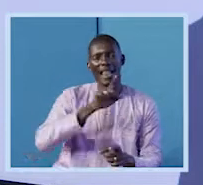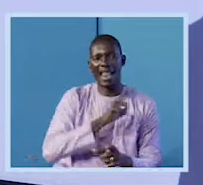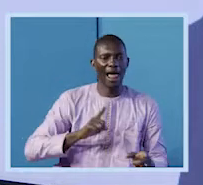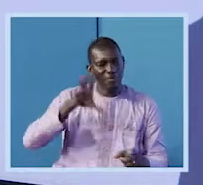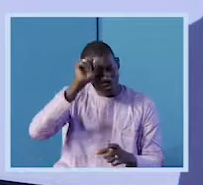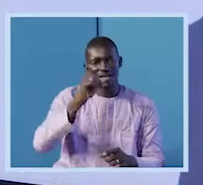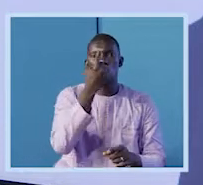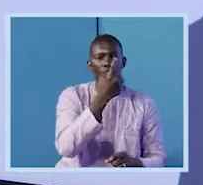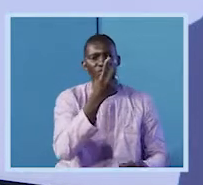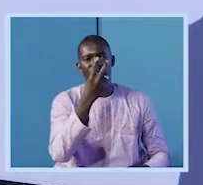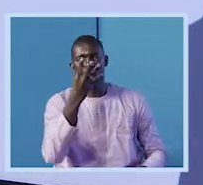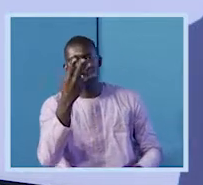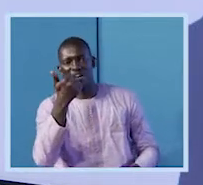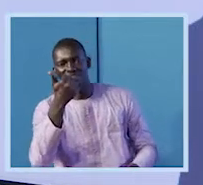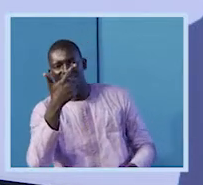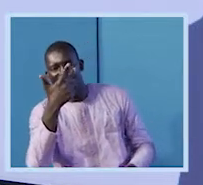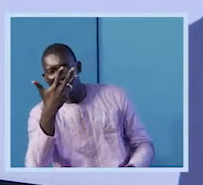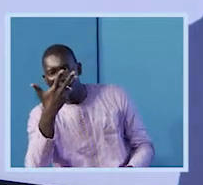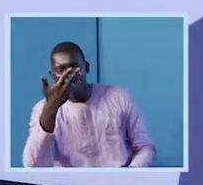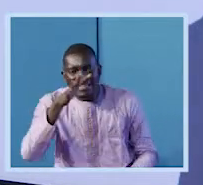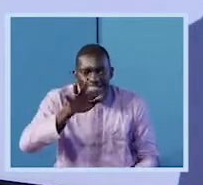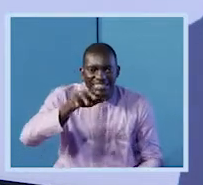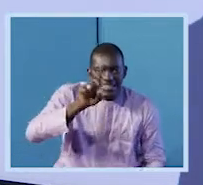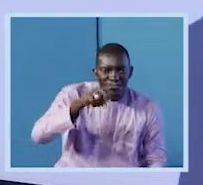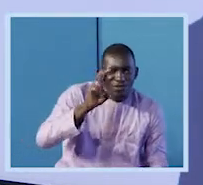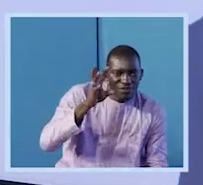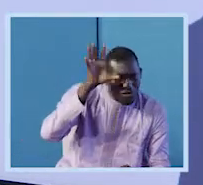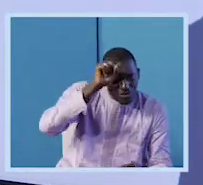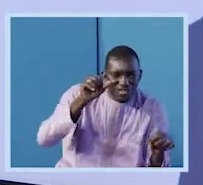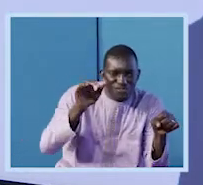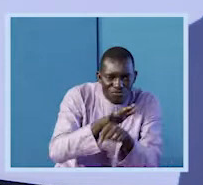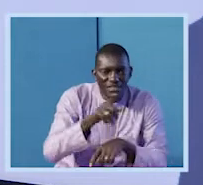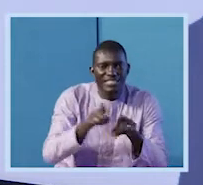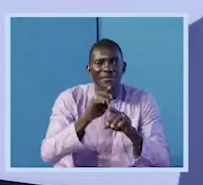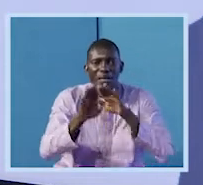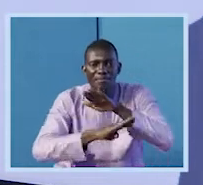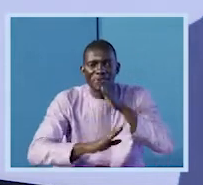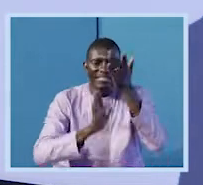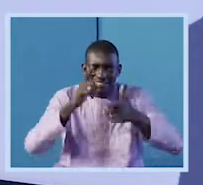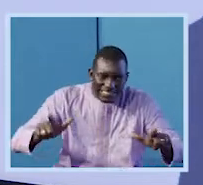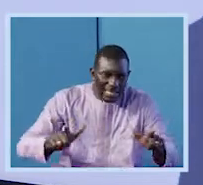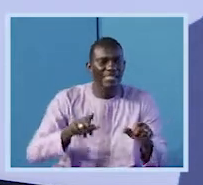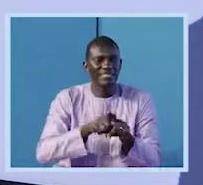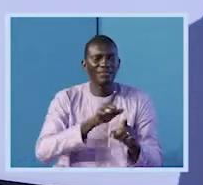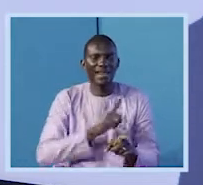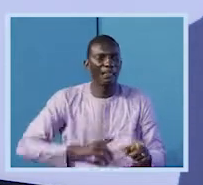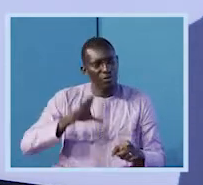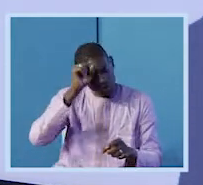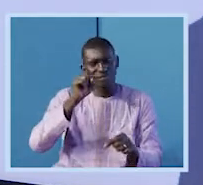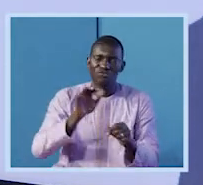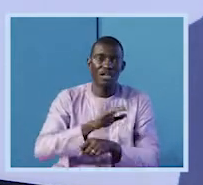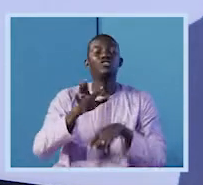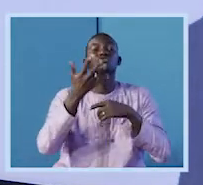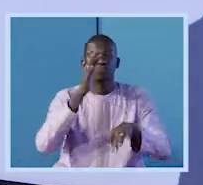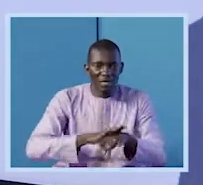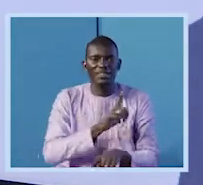to trillion. I also know some of the basic signs, you know. And then, you know, I even sometimes volunteered for him,